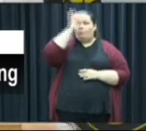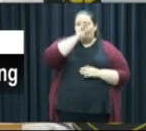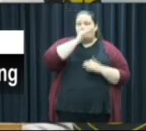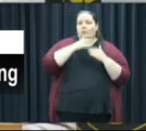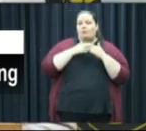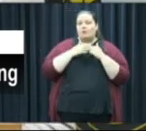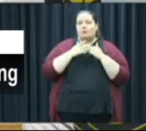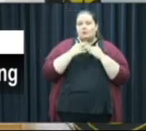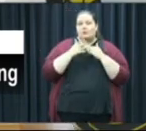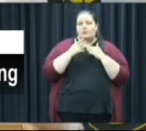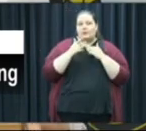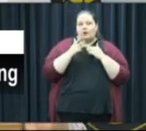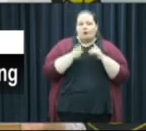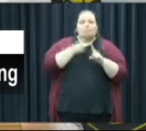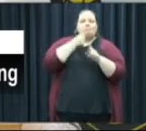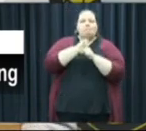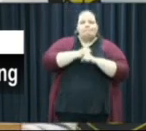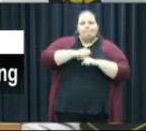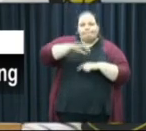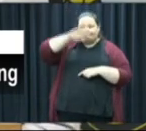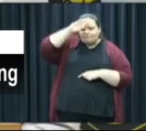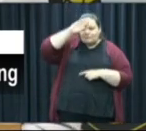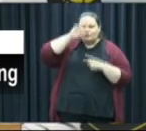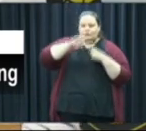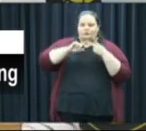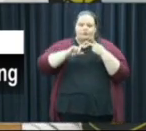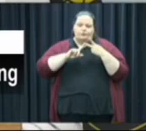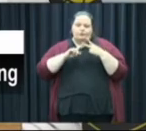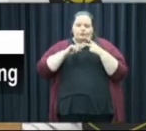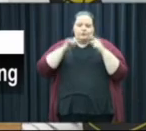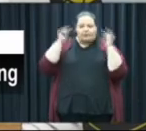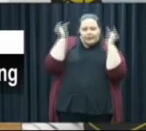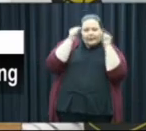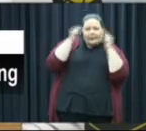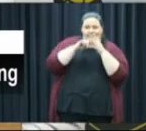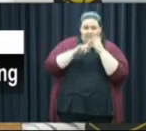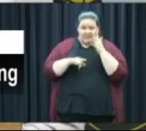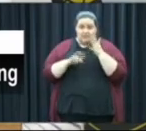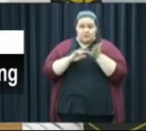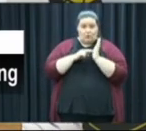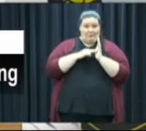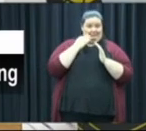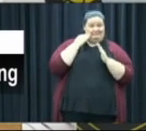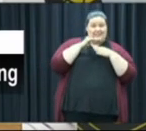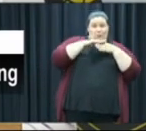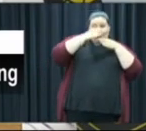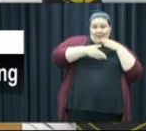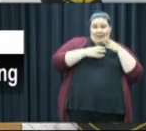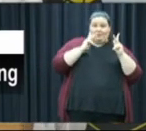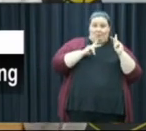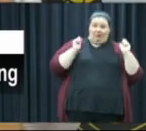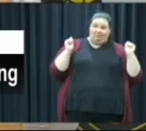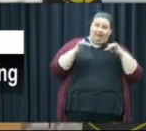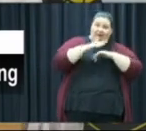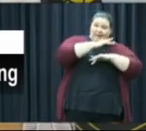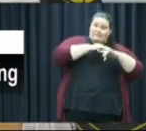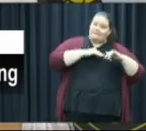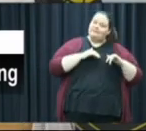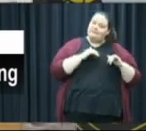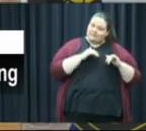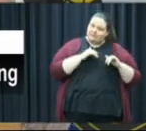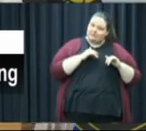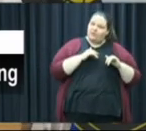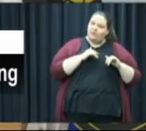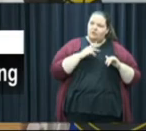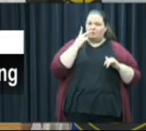like the Easter weekend. We were looking at the cases moving forward from that. And really, based on the data and the numbers, we have really only seen 2 spikes in